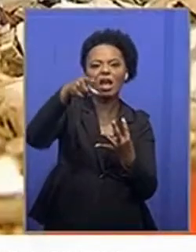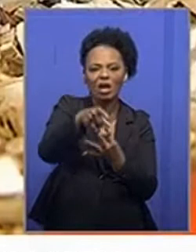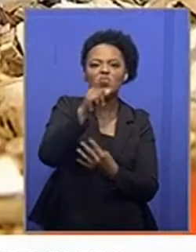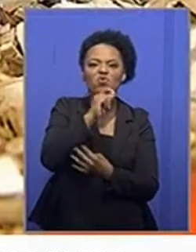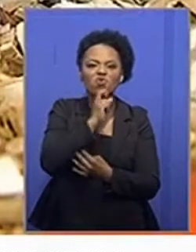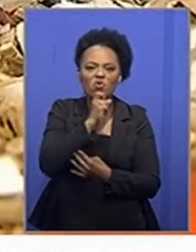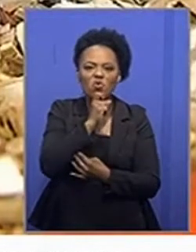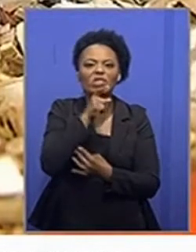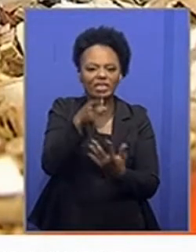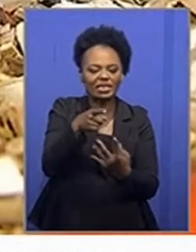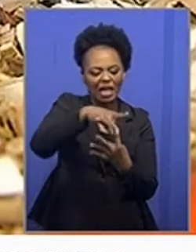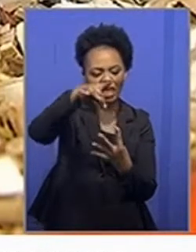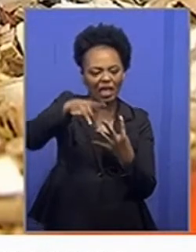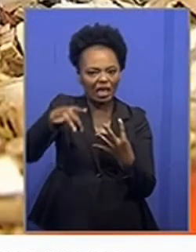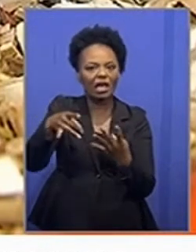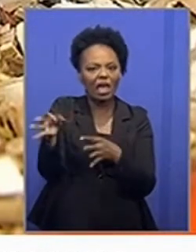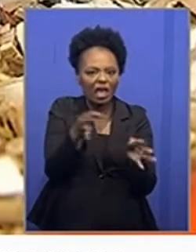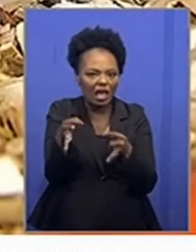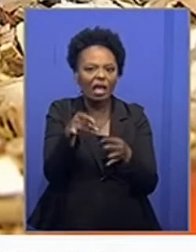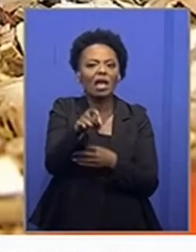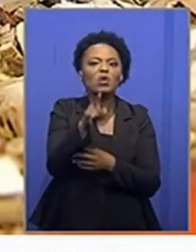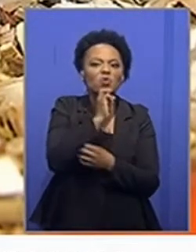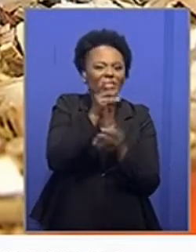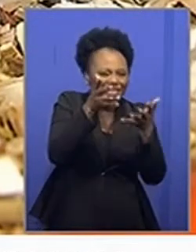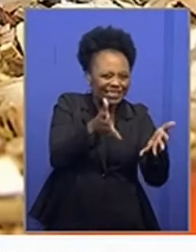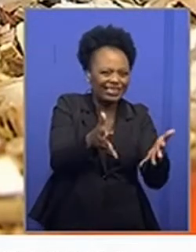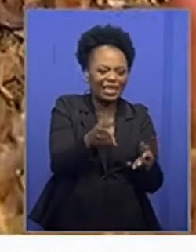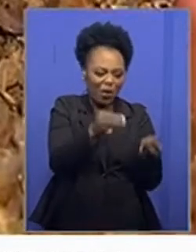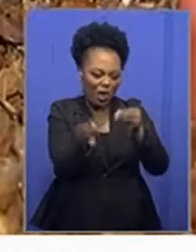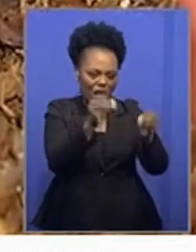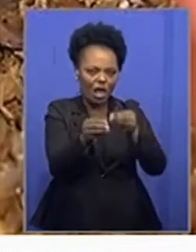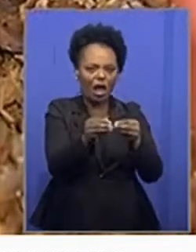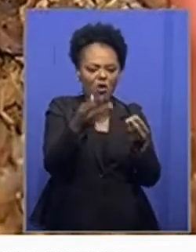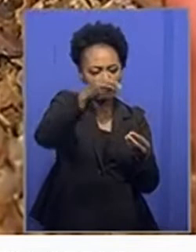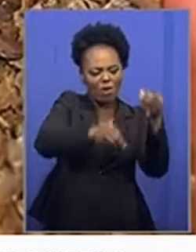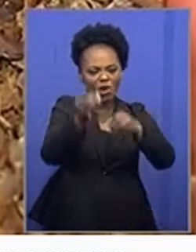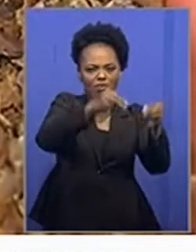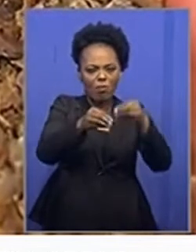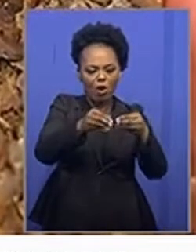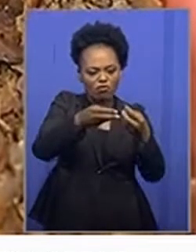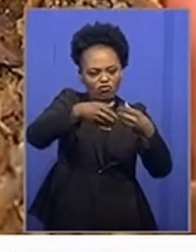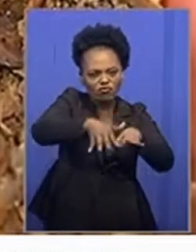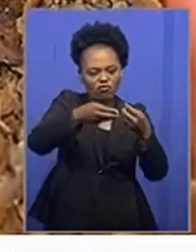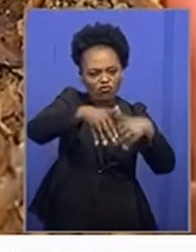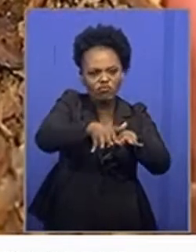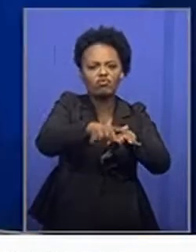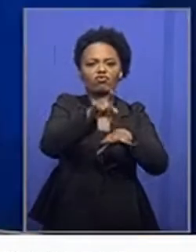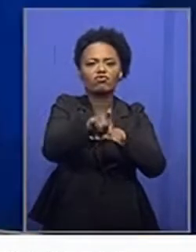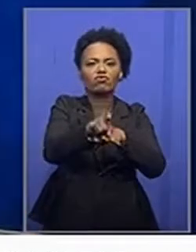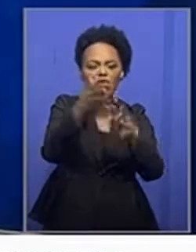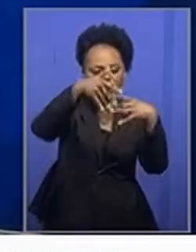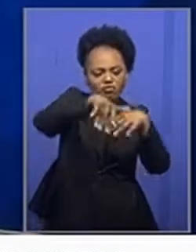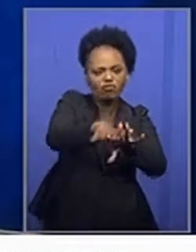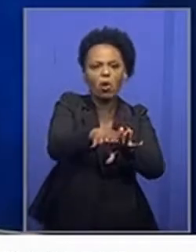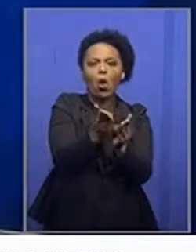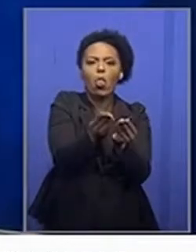sebedisiwa makala a difate and then it's packaged in such a way that when you buy it it's presentable and